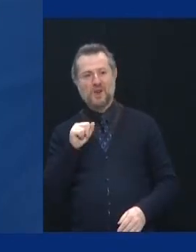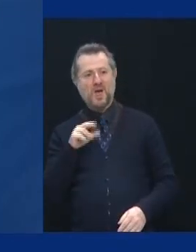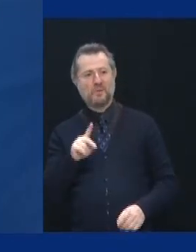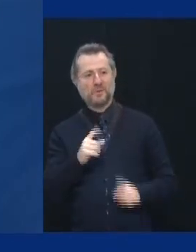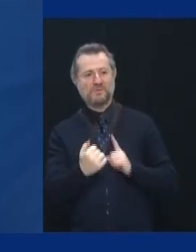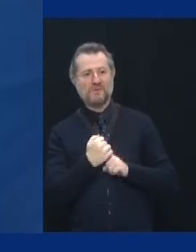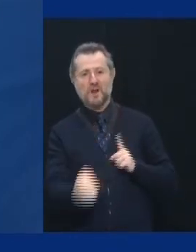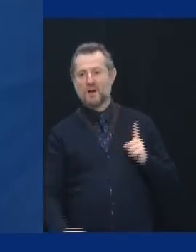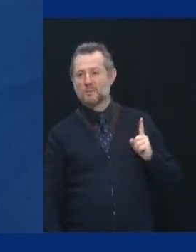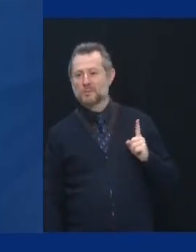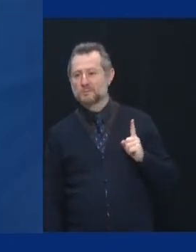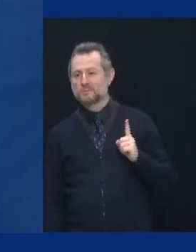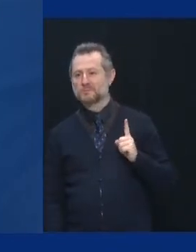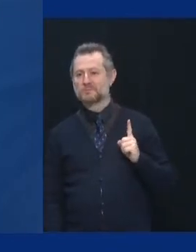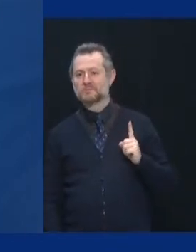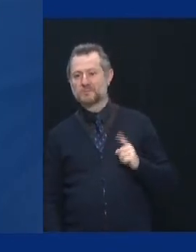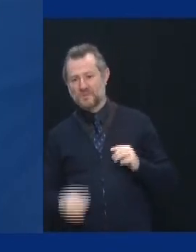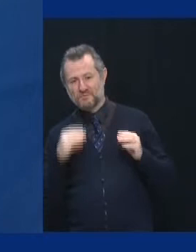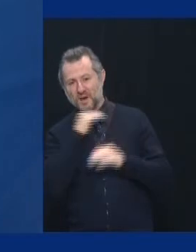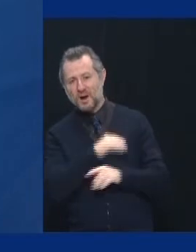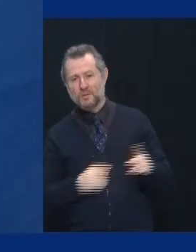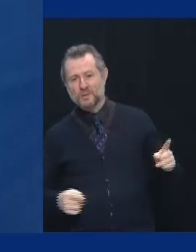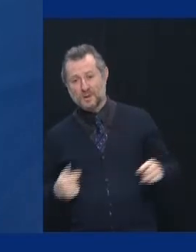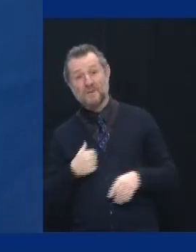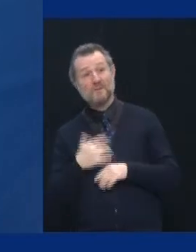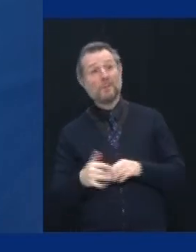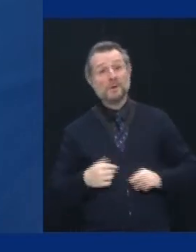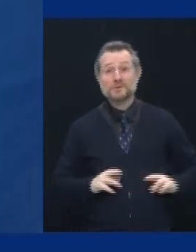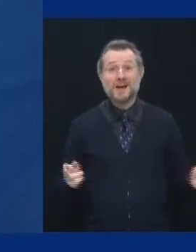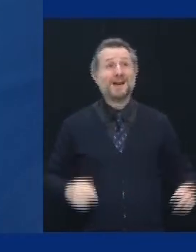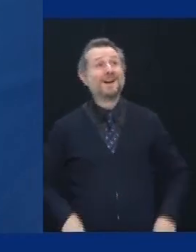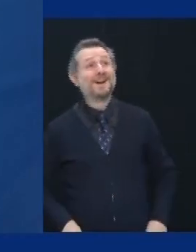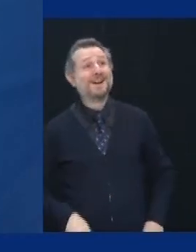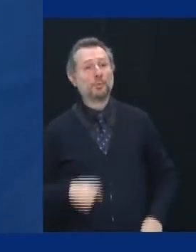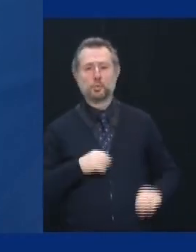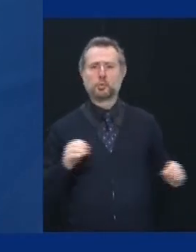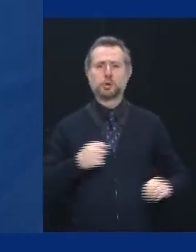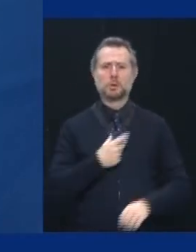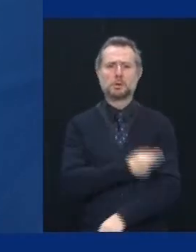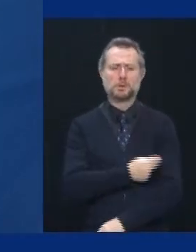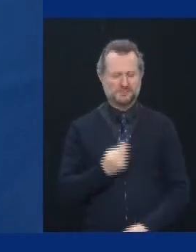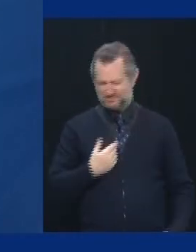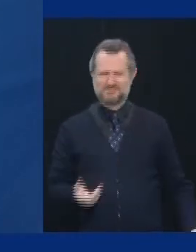was eligible, but you don't have a vaccine for me.